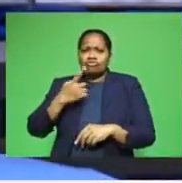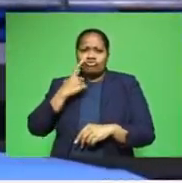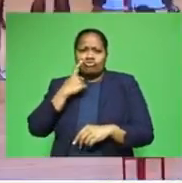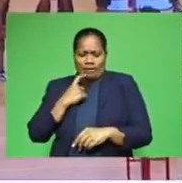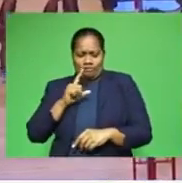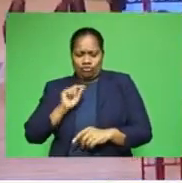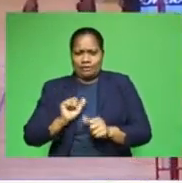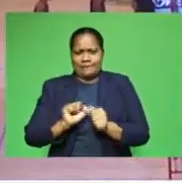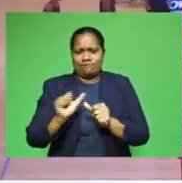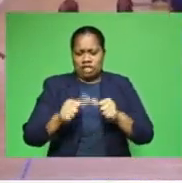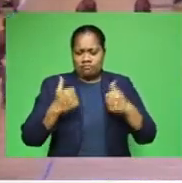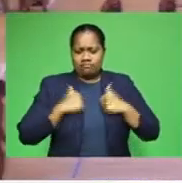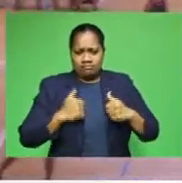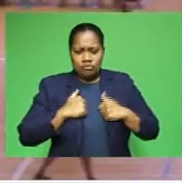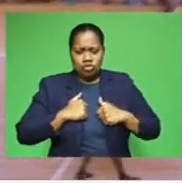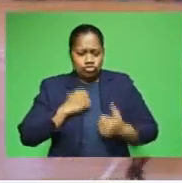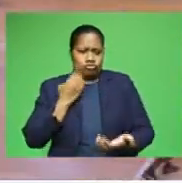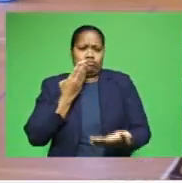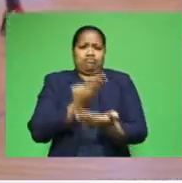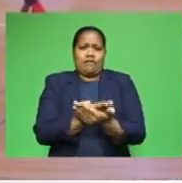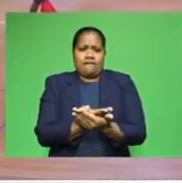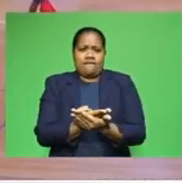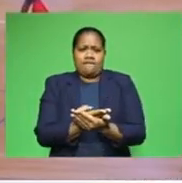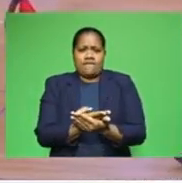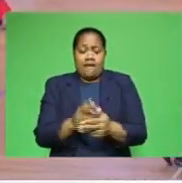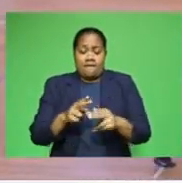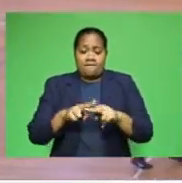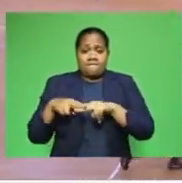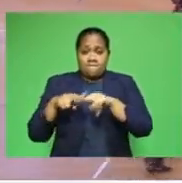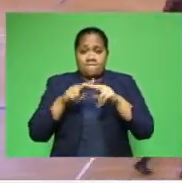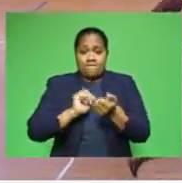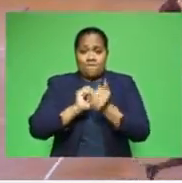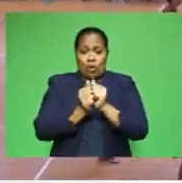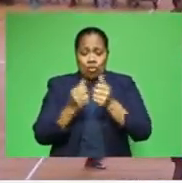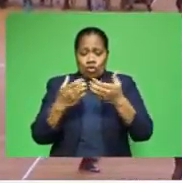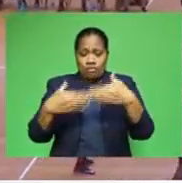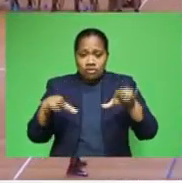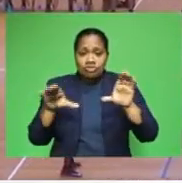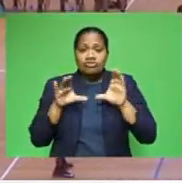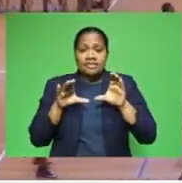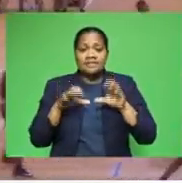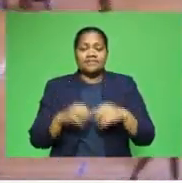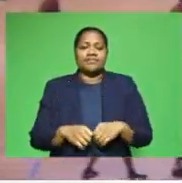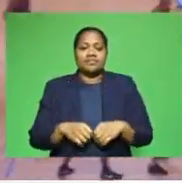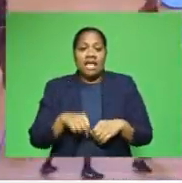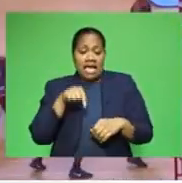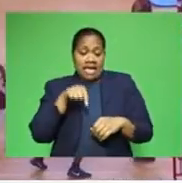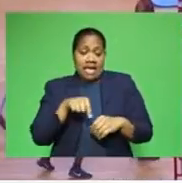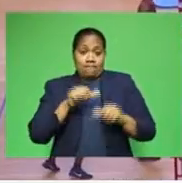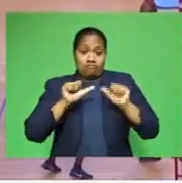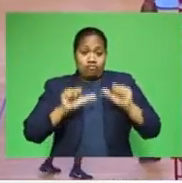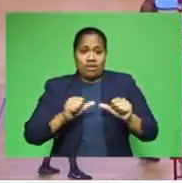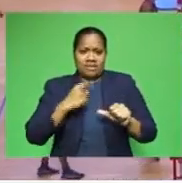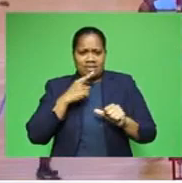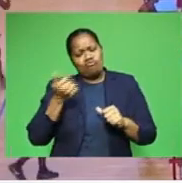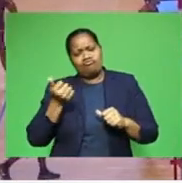practices approved by the Fiji Sports Commission. Fiji Volleyball President Linganguki Suva says they've lodged their official